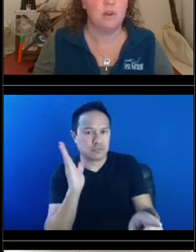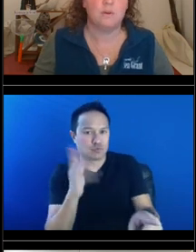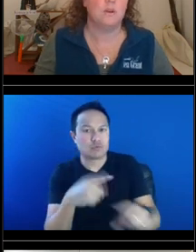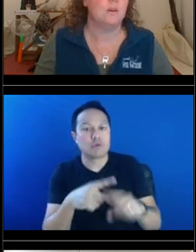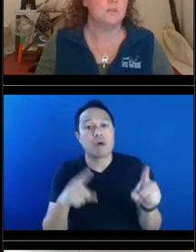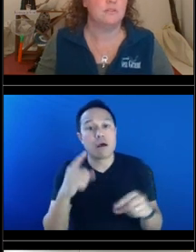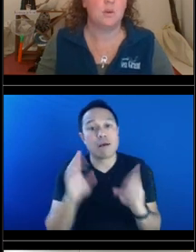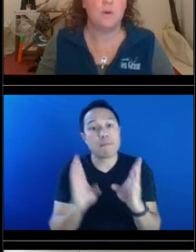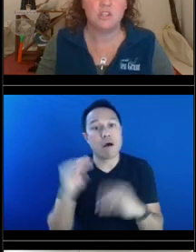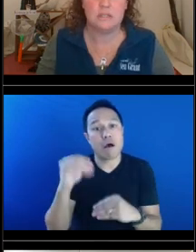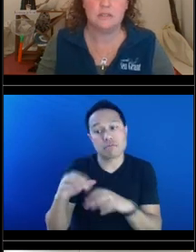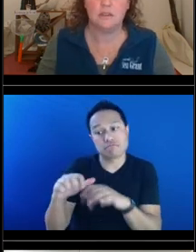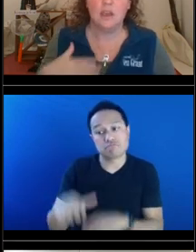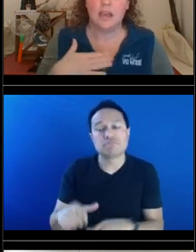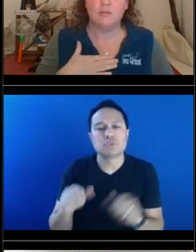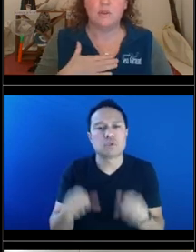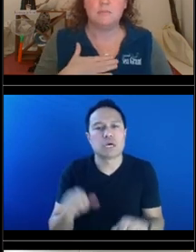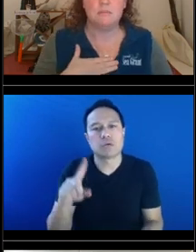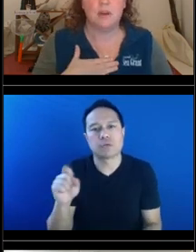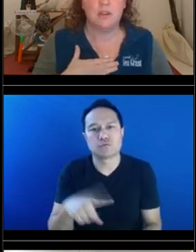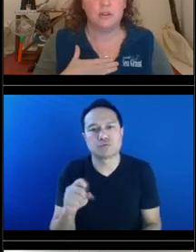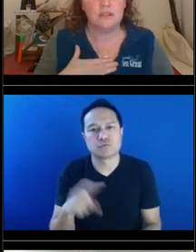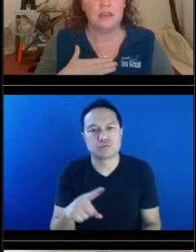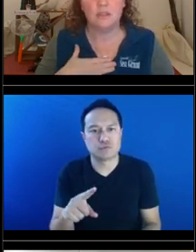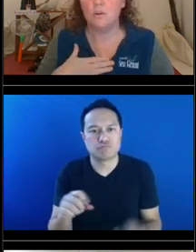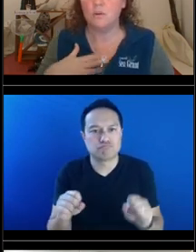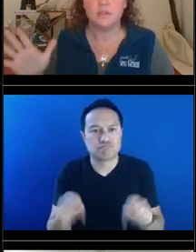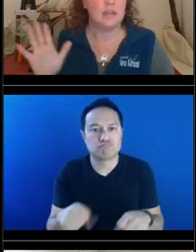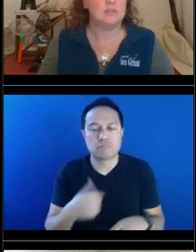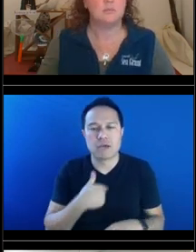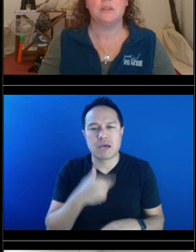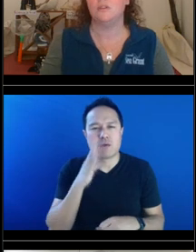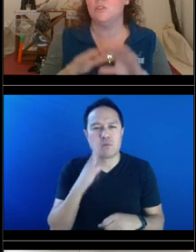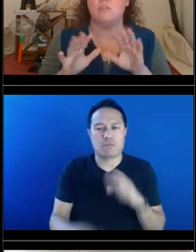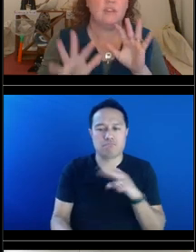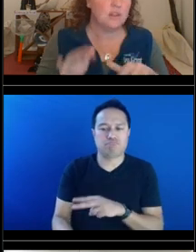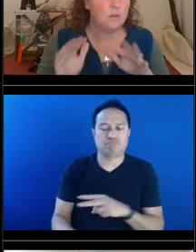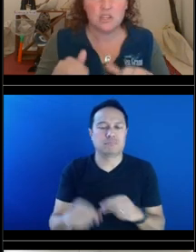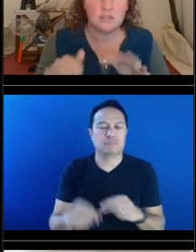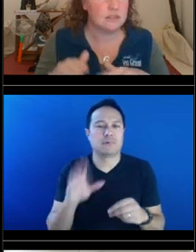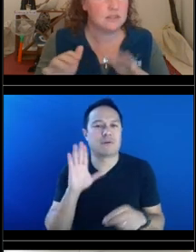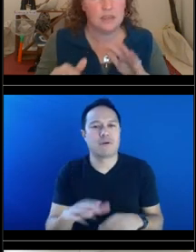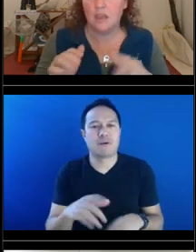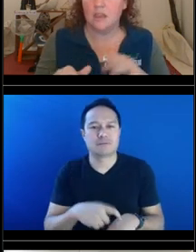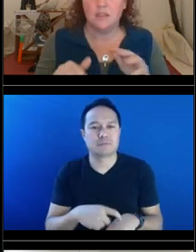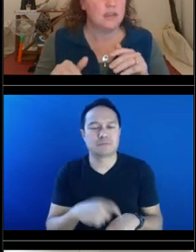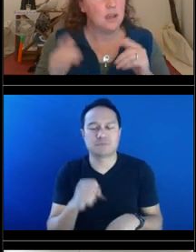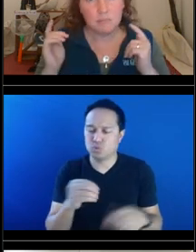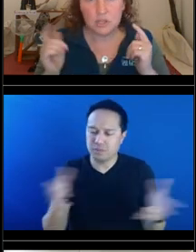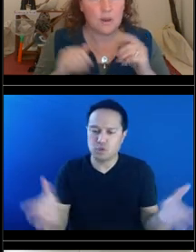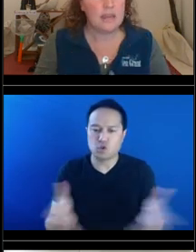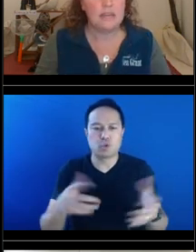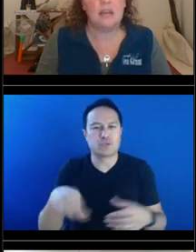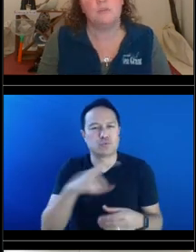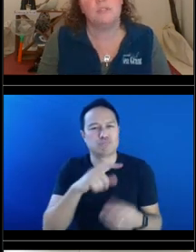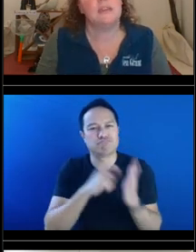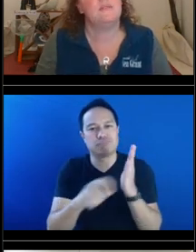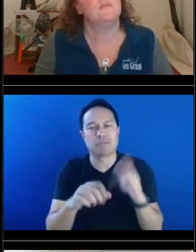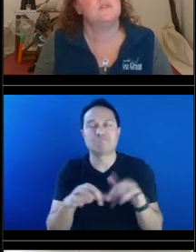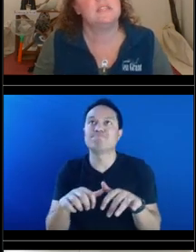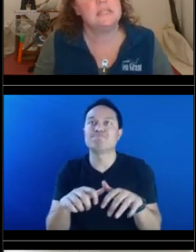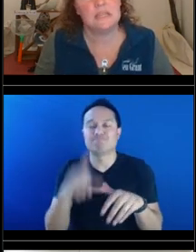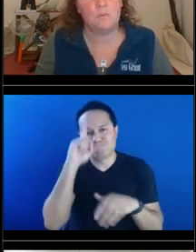where you're from, you can also write questions. I'm going to be monitoring that the whole time, so we encourage you to write the questions as they come to your head, and